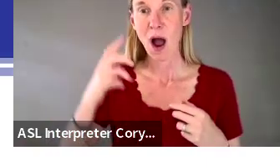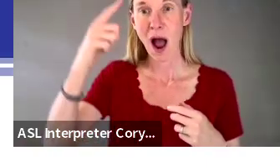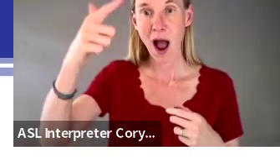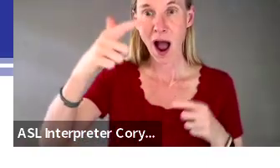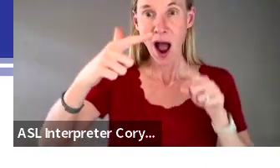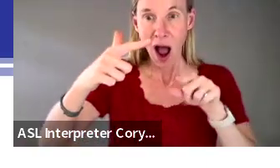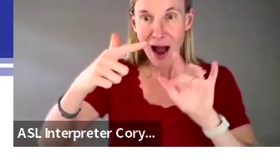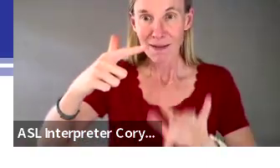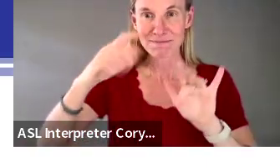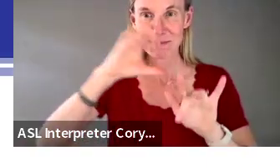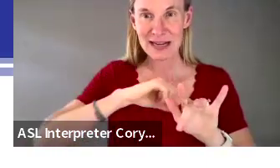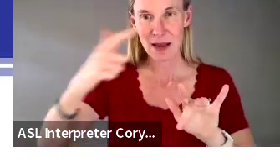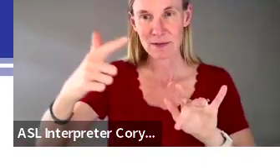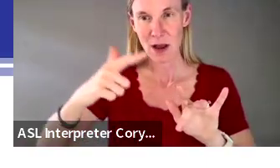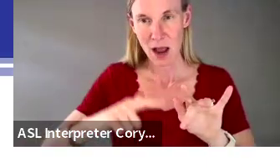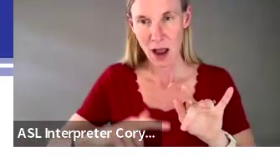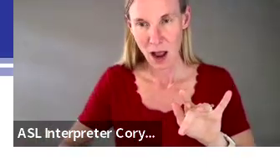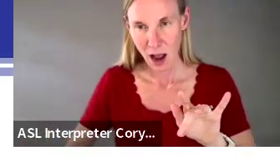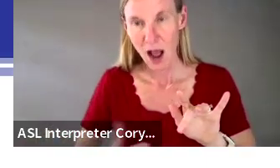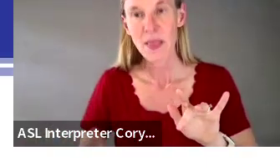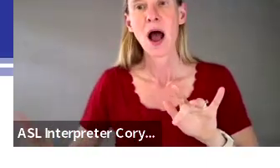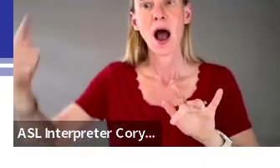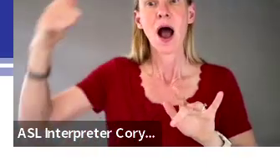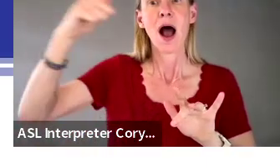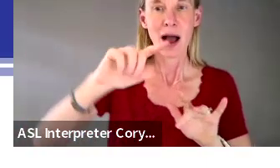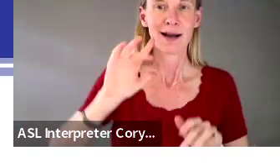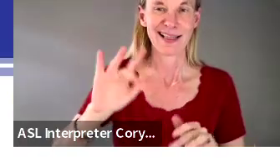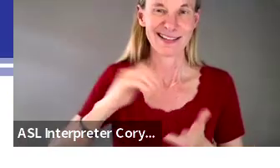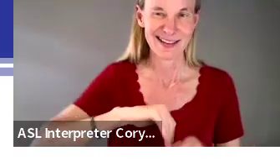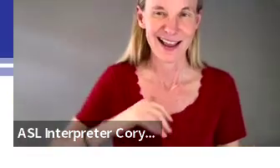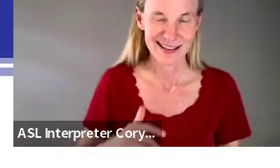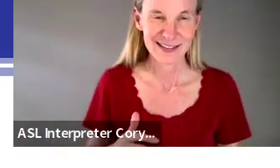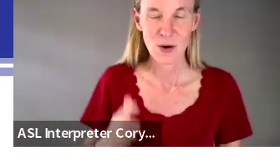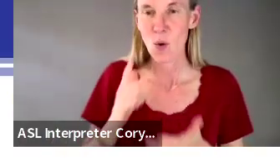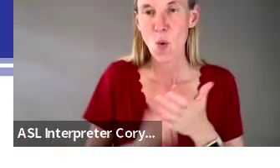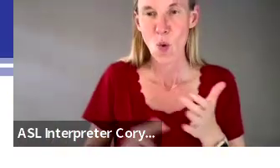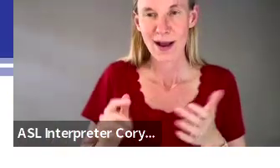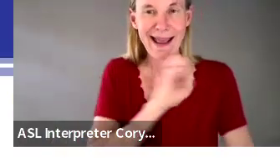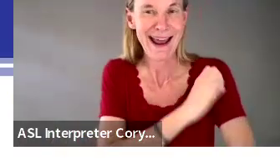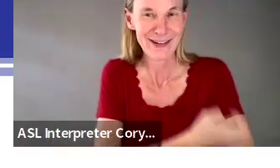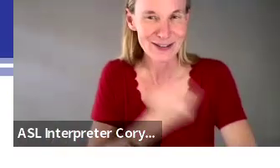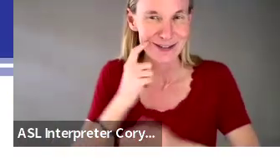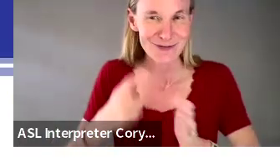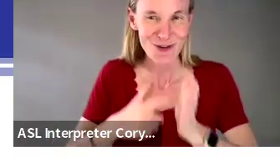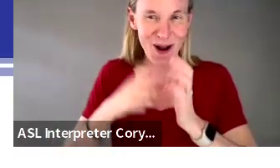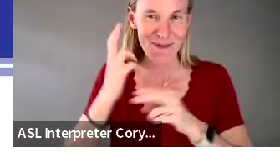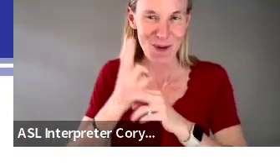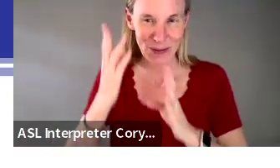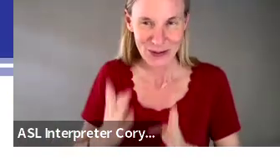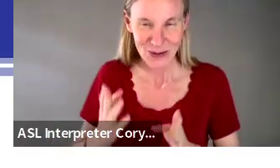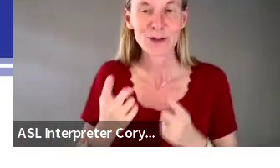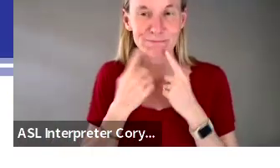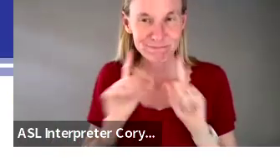much fine motor control does it require for the user to accomplish